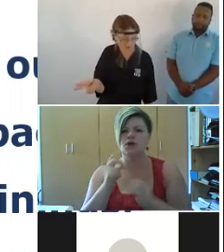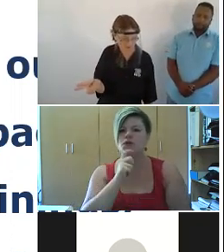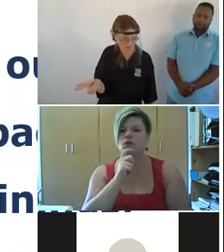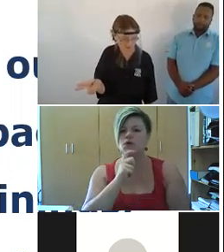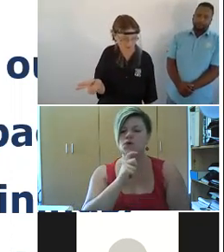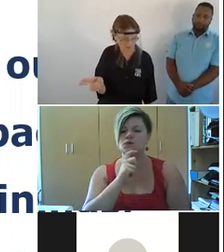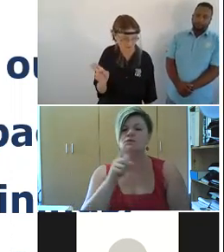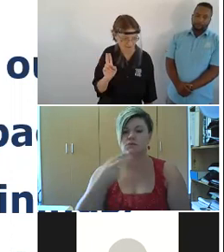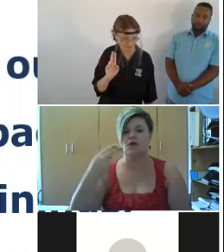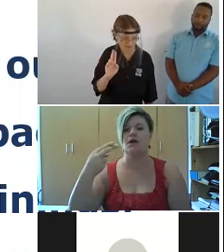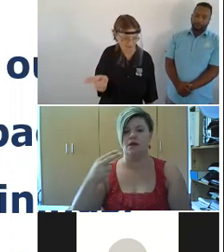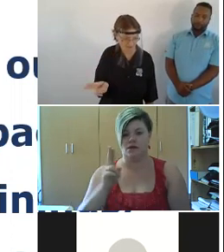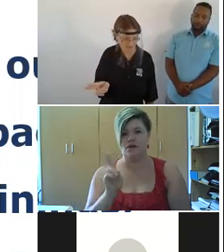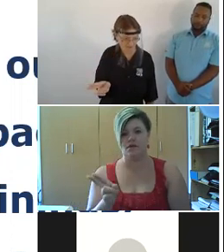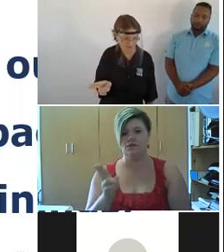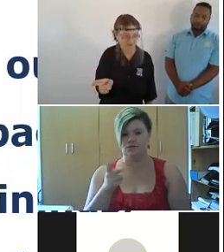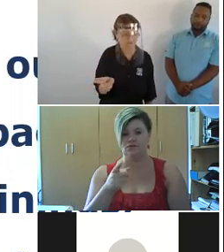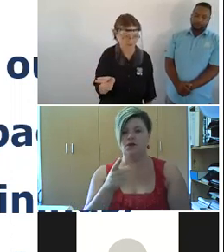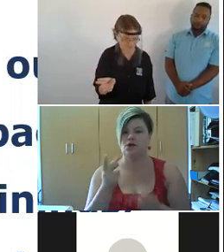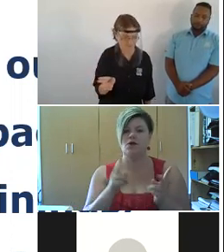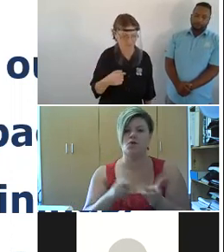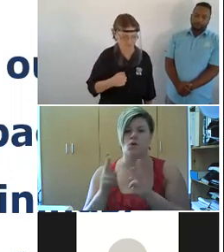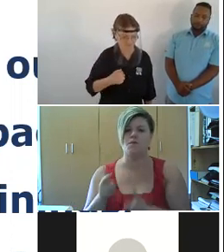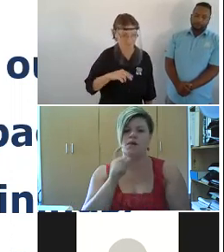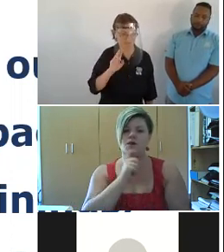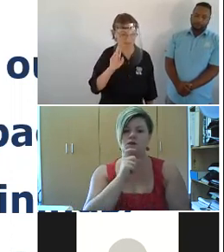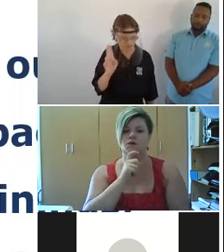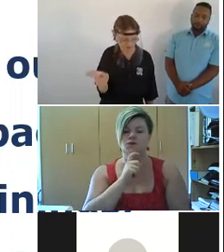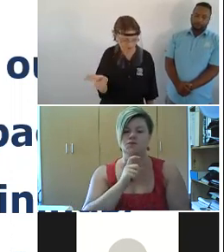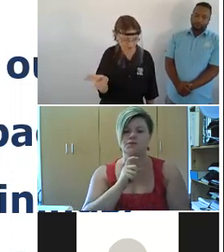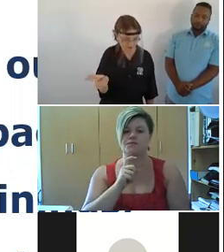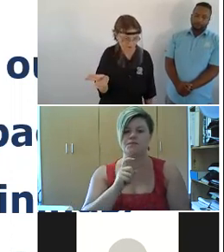Yeah, that's the common one. Yeah. So